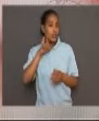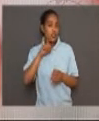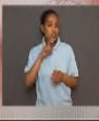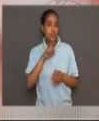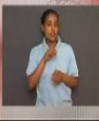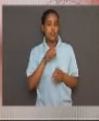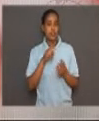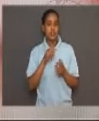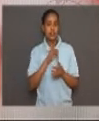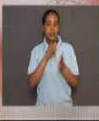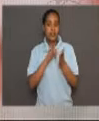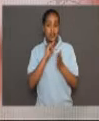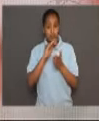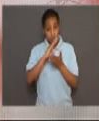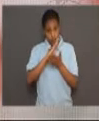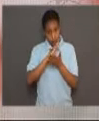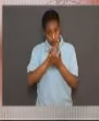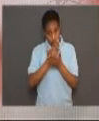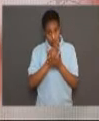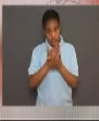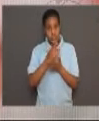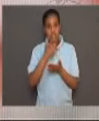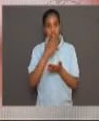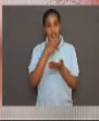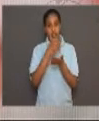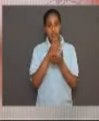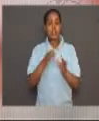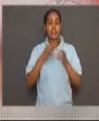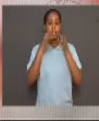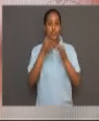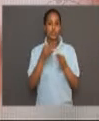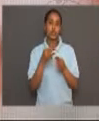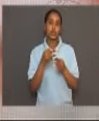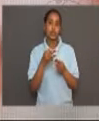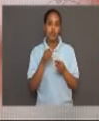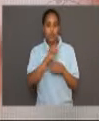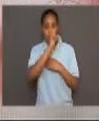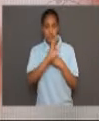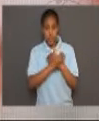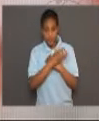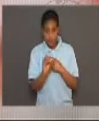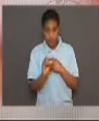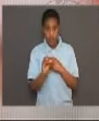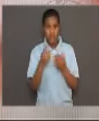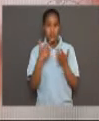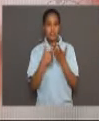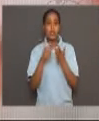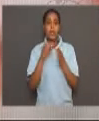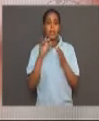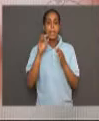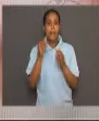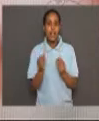thermoplastic that is between its glass transition temperature and its melting